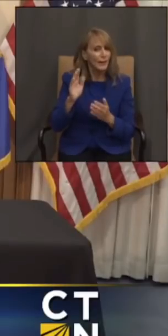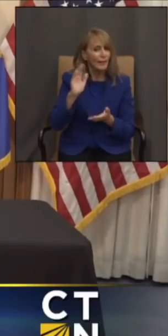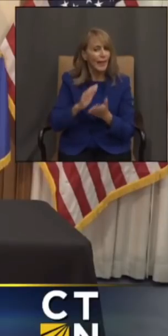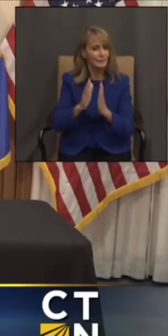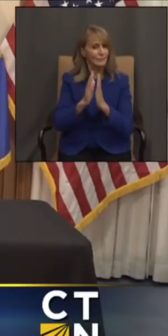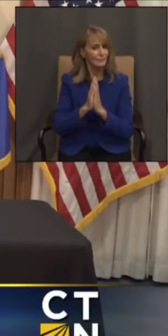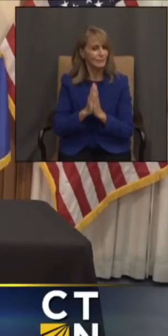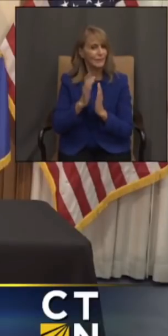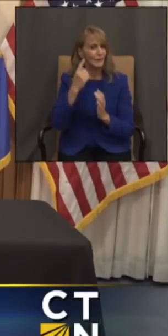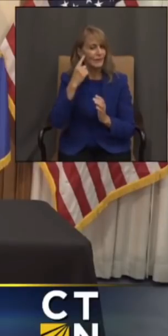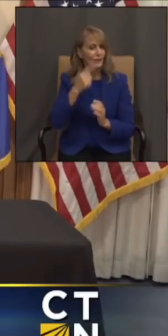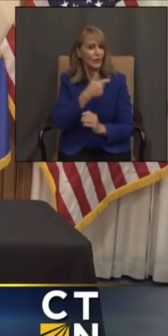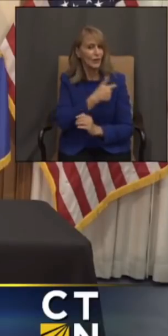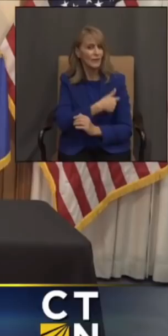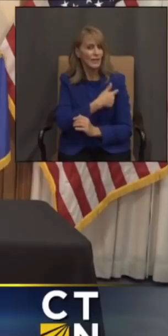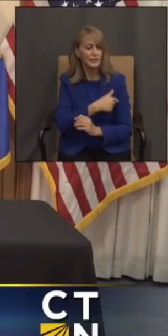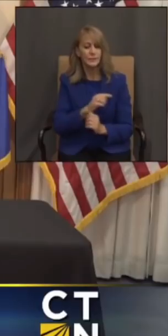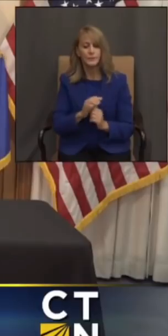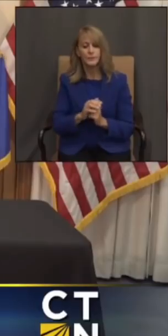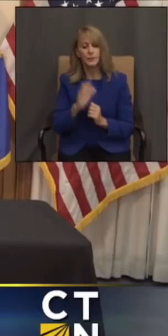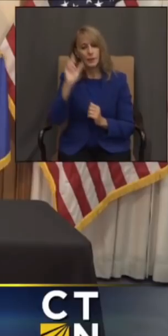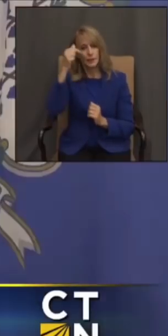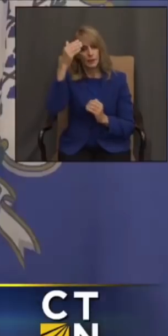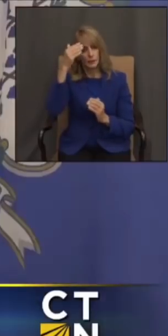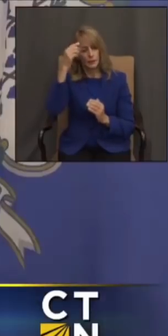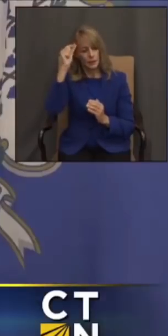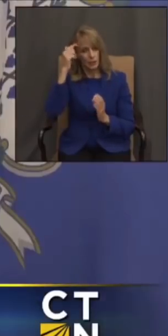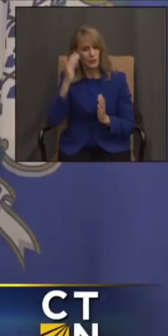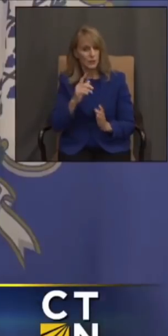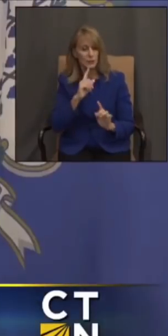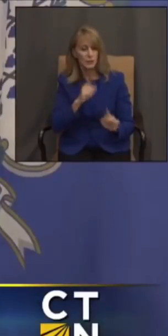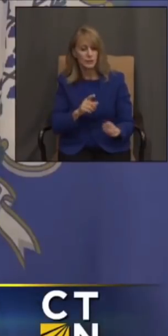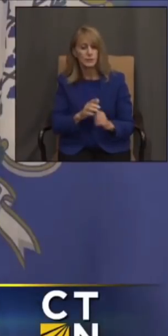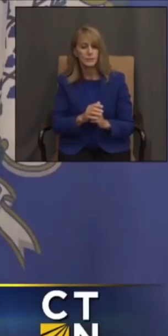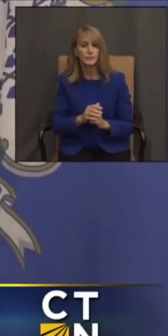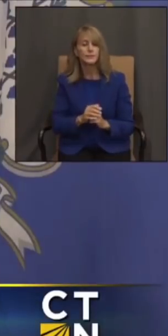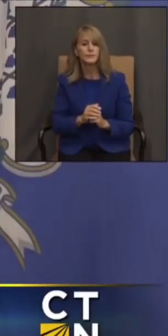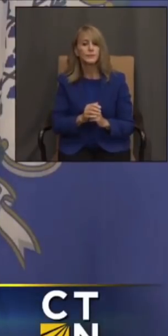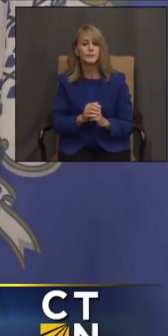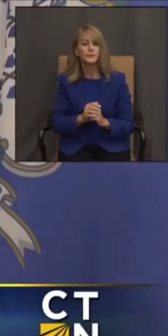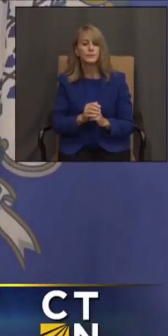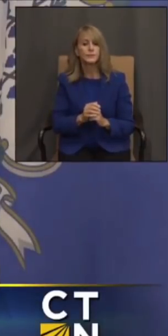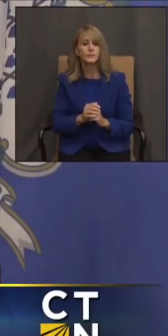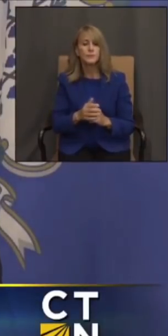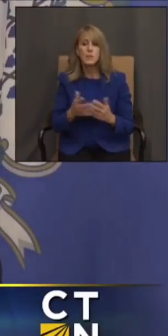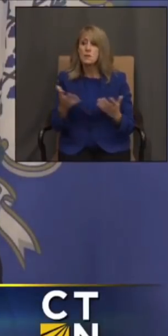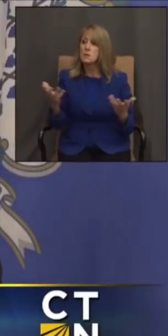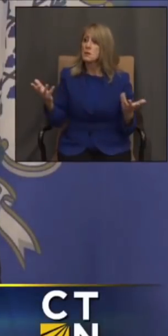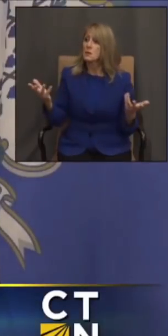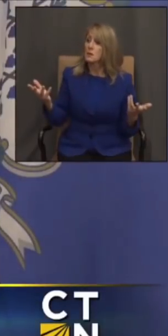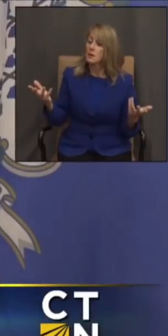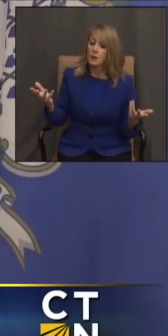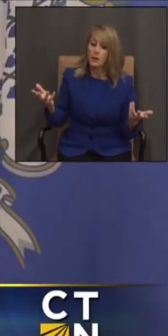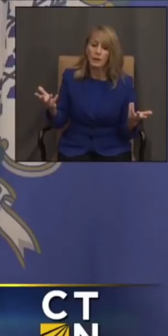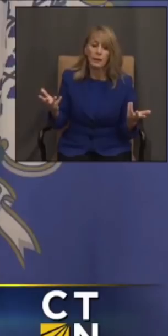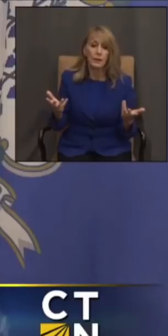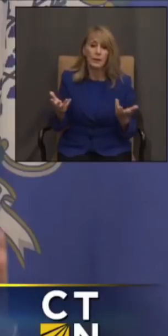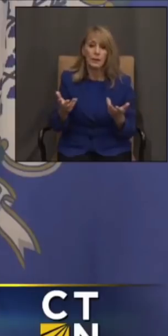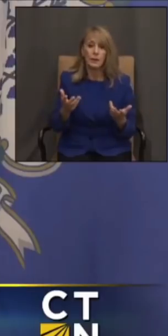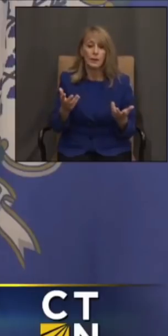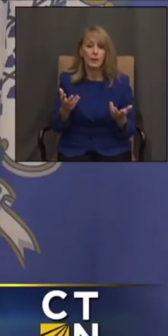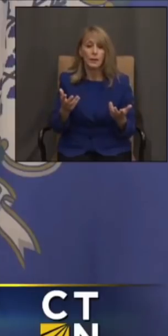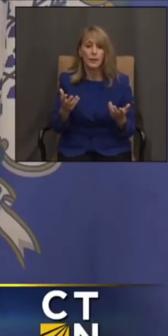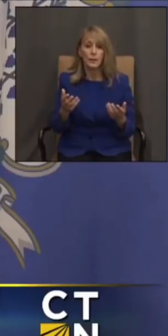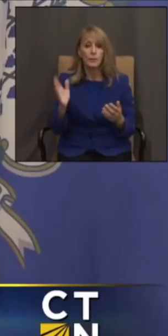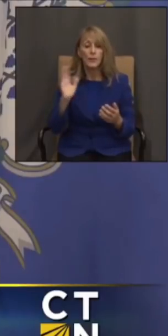now? I'll start and then pass it to Josh. But look, I think a lot of the worried well,